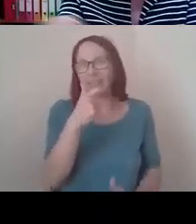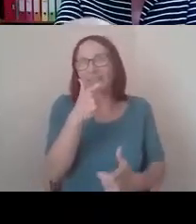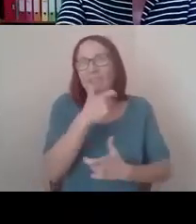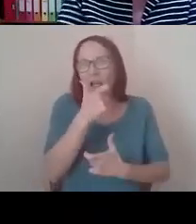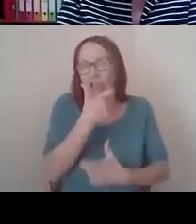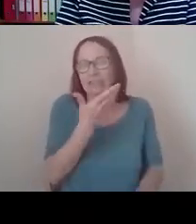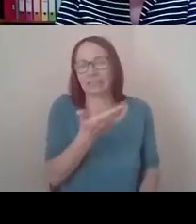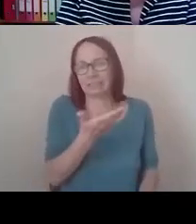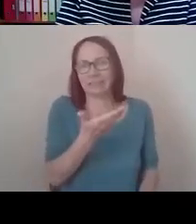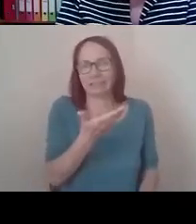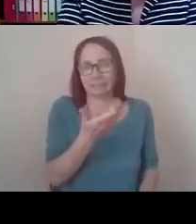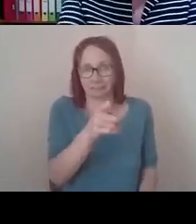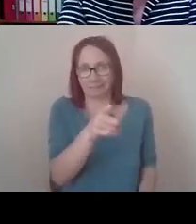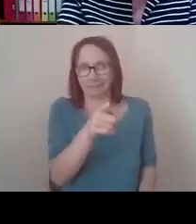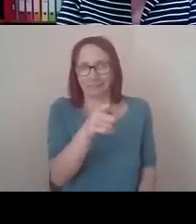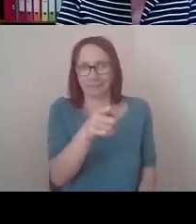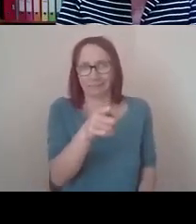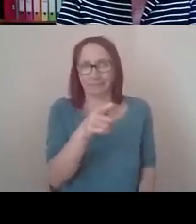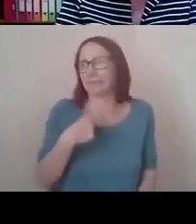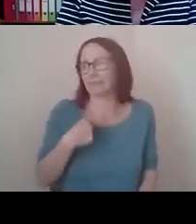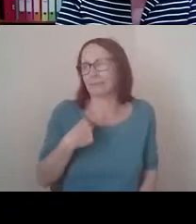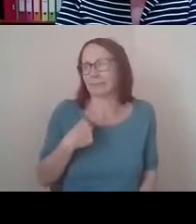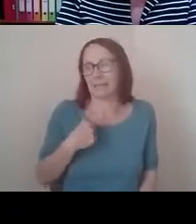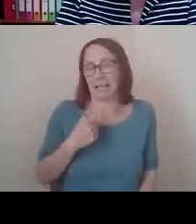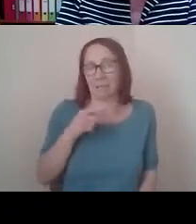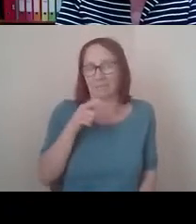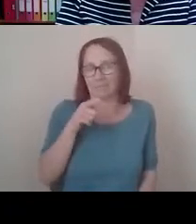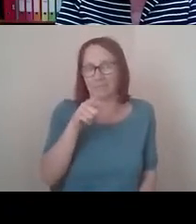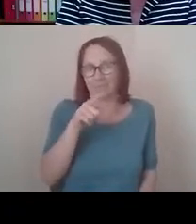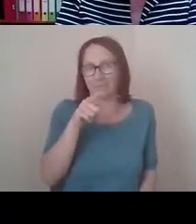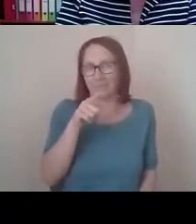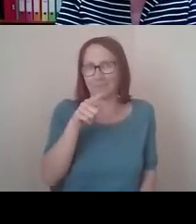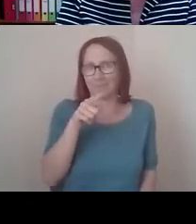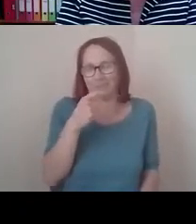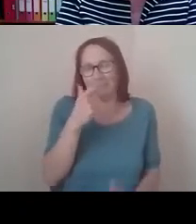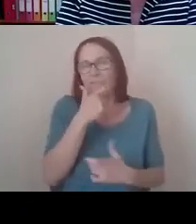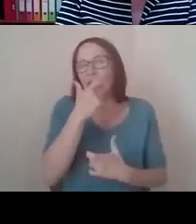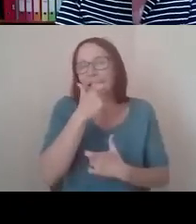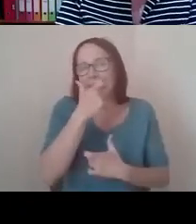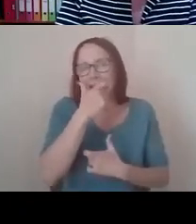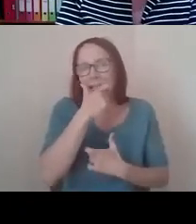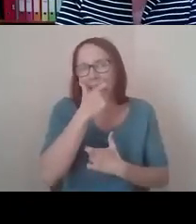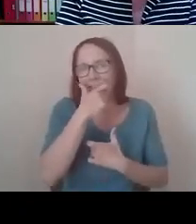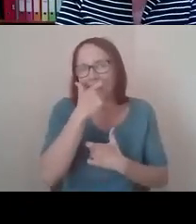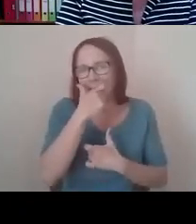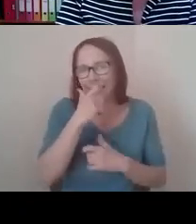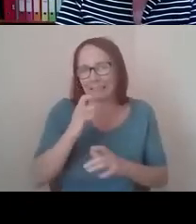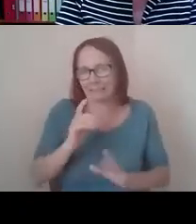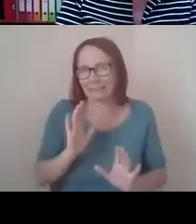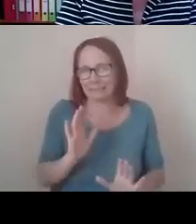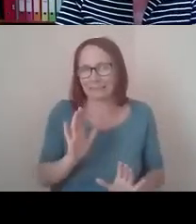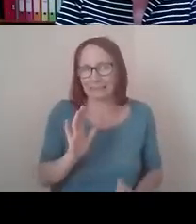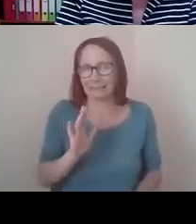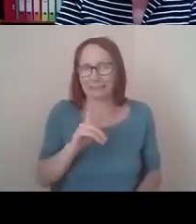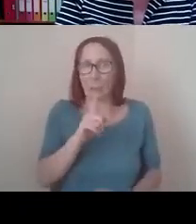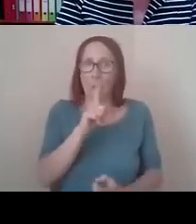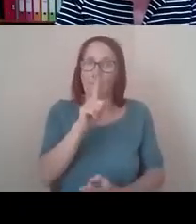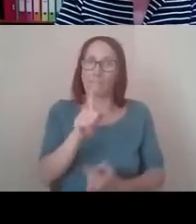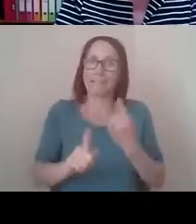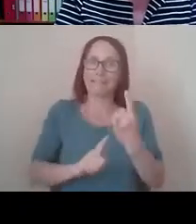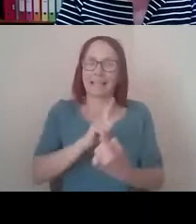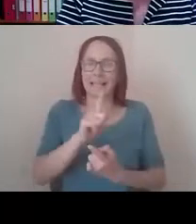Oh, no, Linda, I'm sorry about this, but I think this is hilarious, this one, because meetings